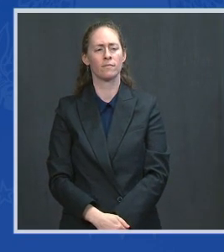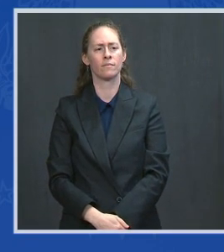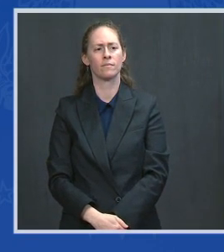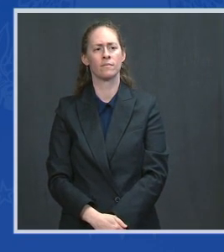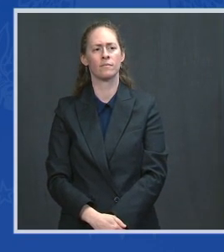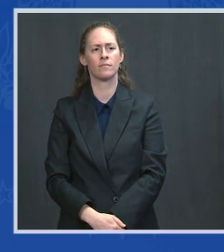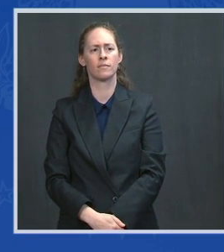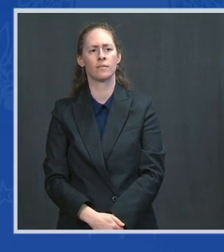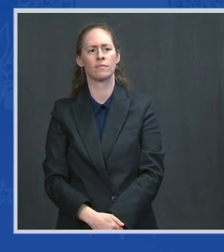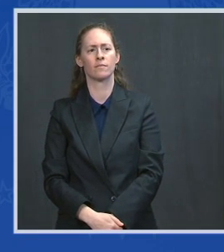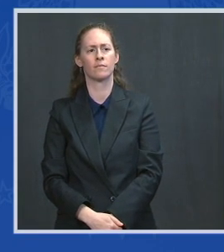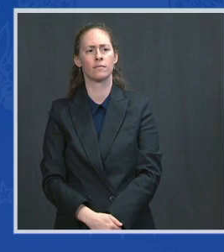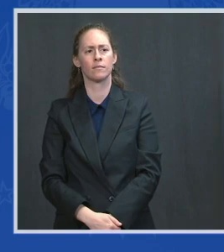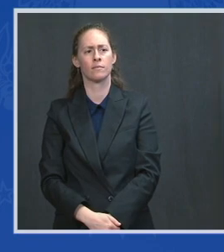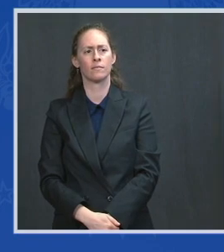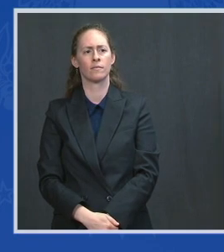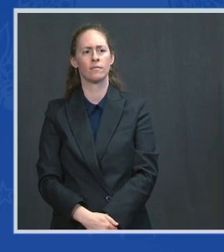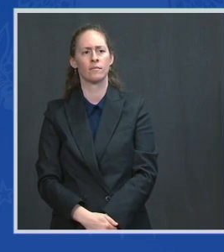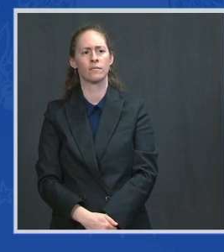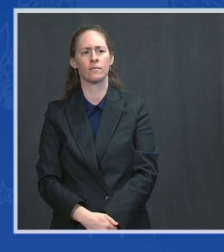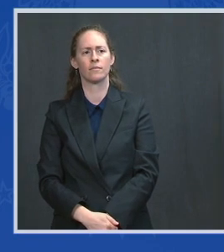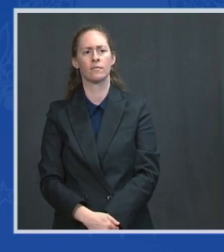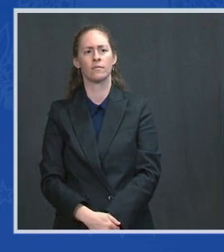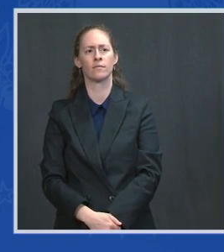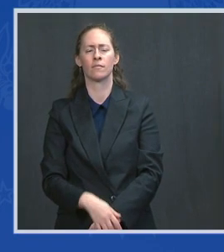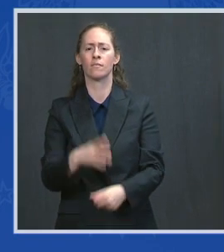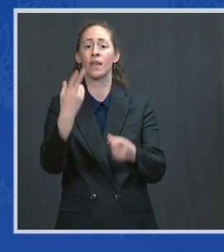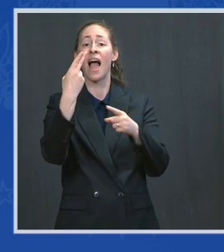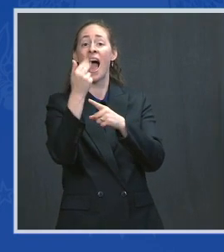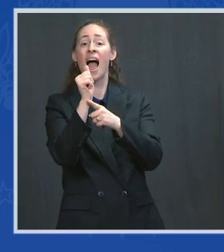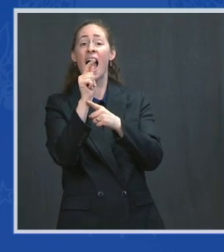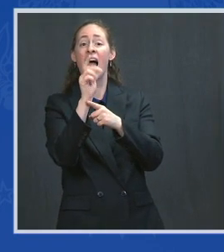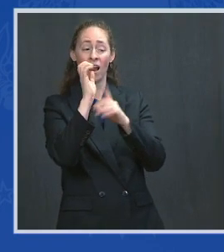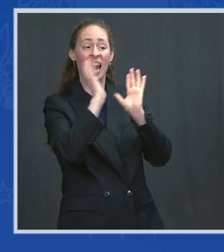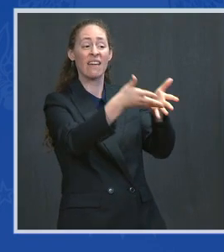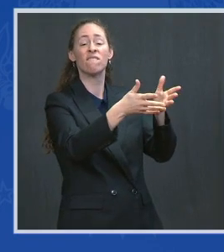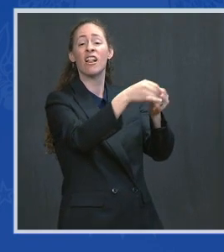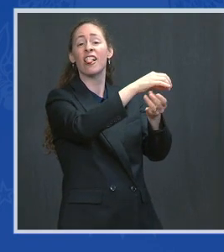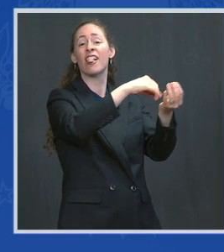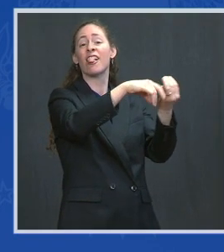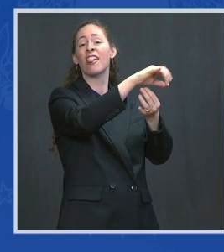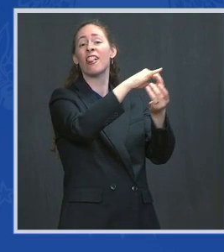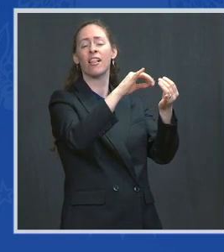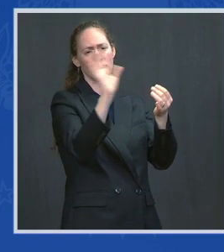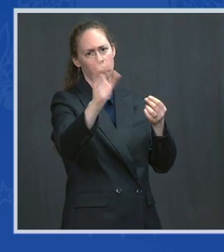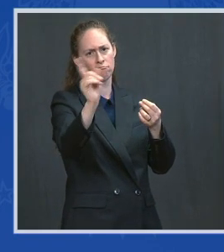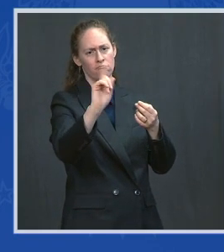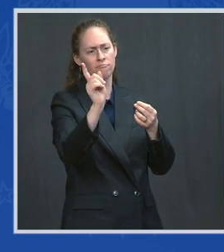safe harbor. And I'll tell you firsthand, I've